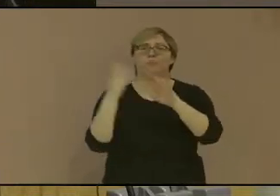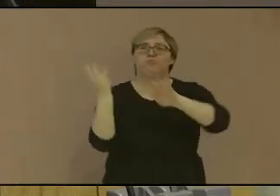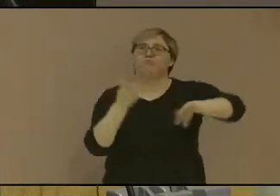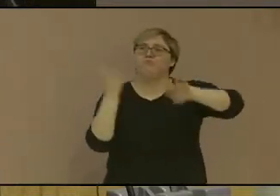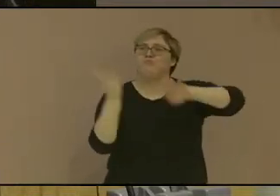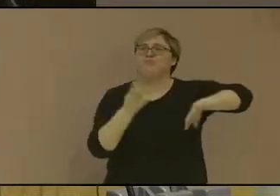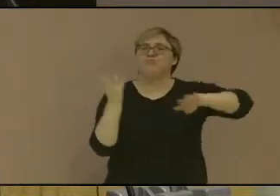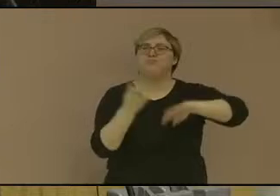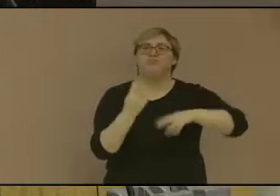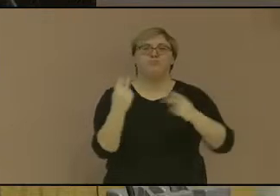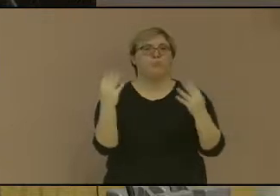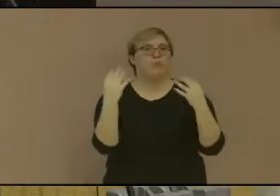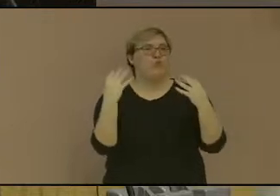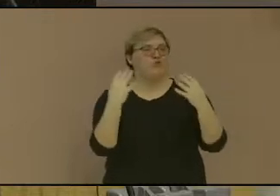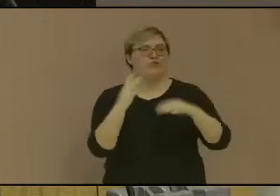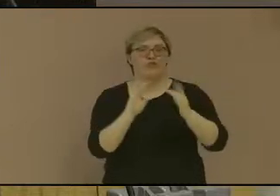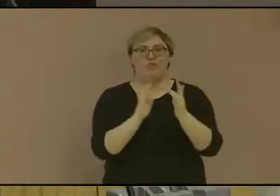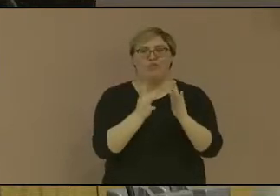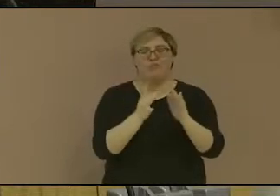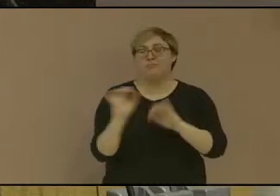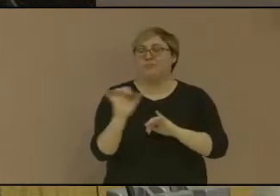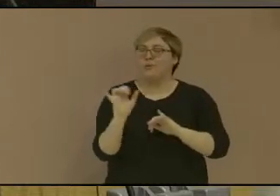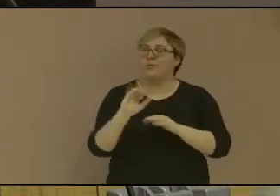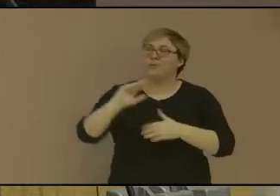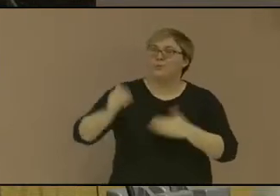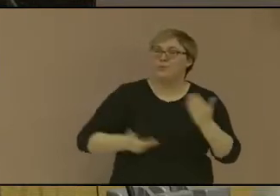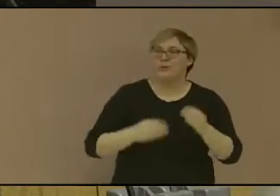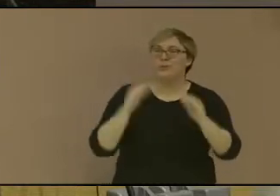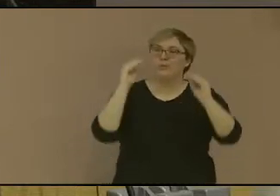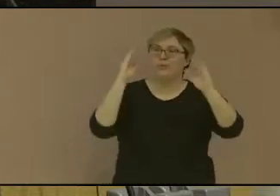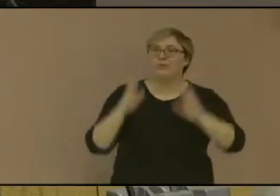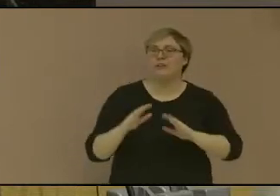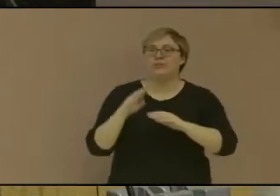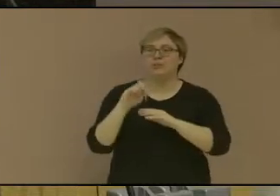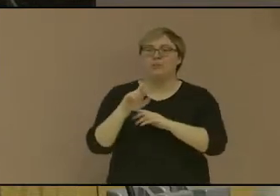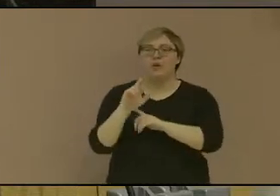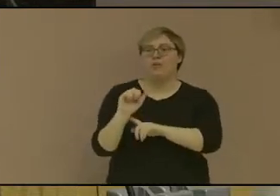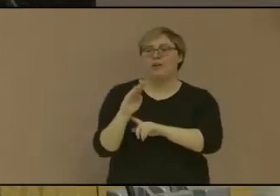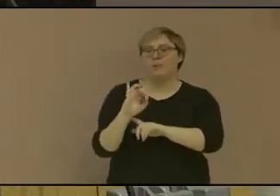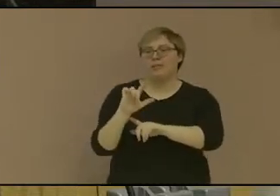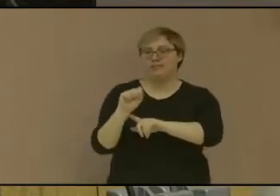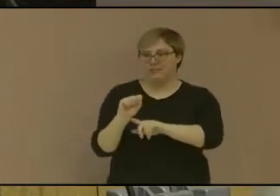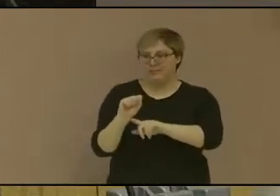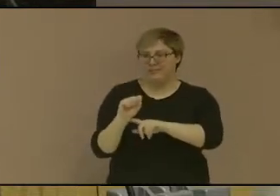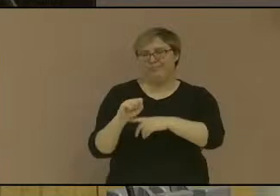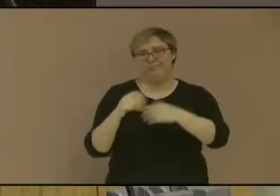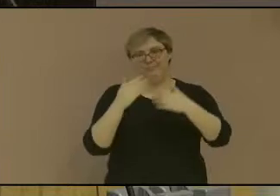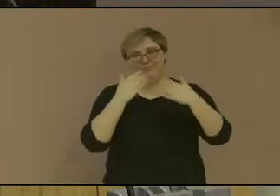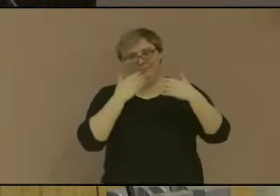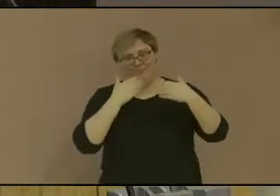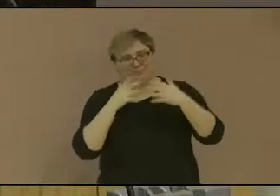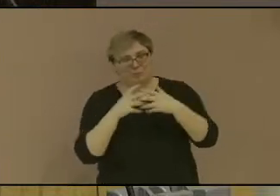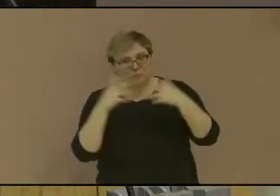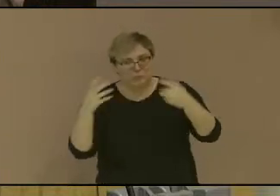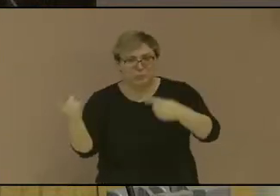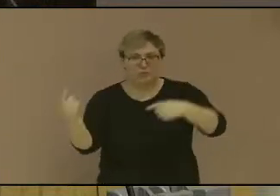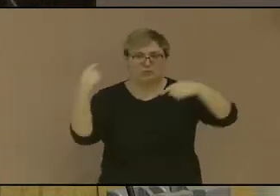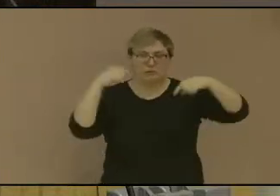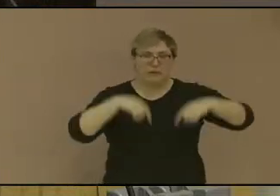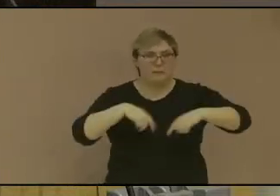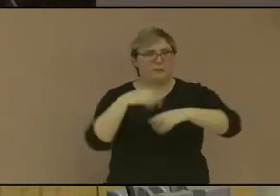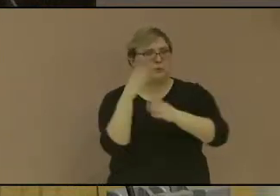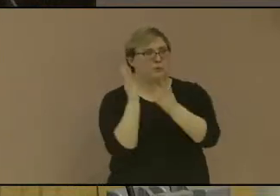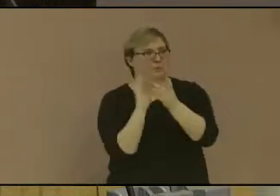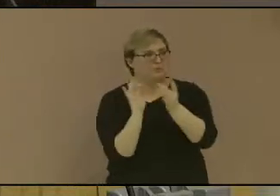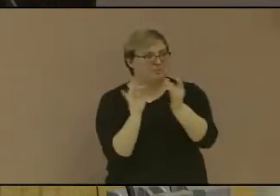welcome to our guest and speaker today, Professor Mara Mills. We are delighted to have you here. My name